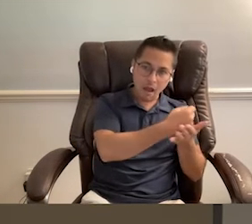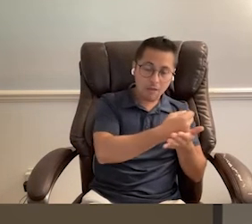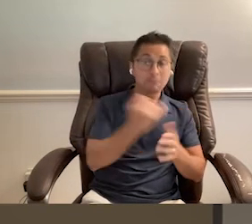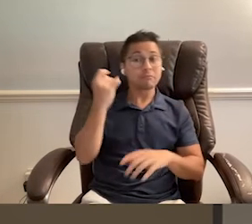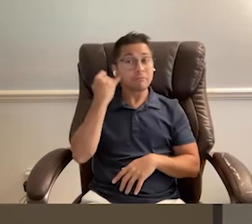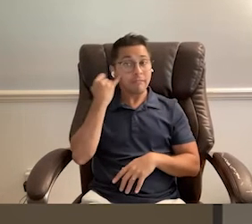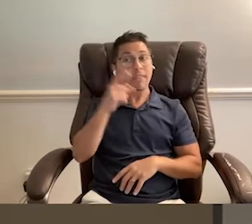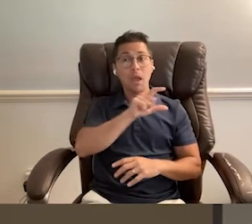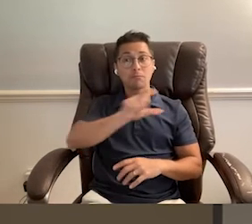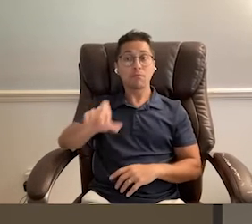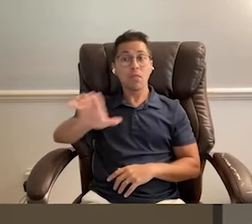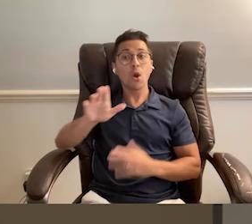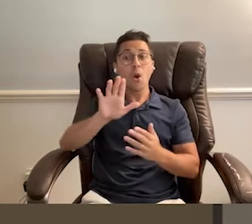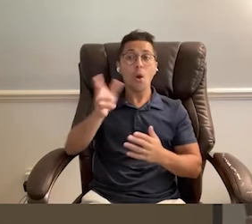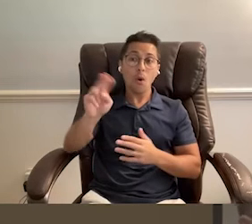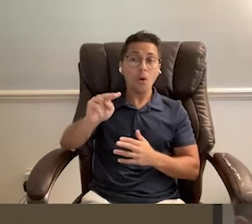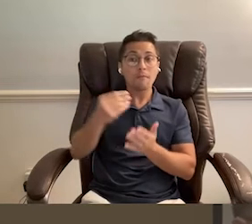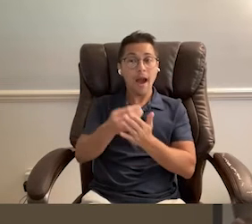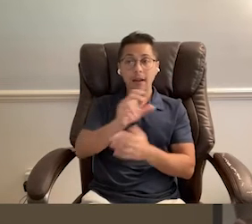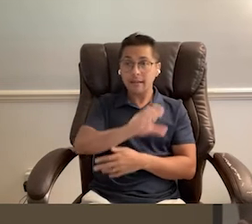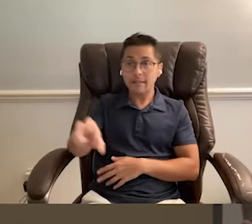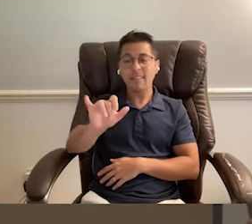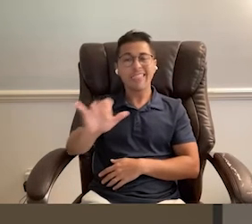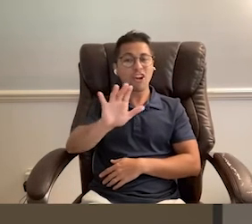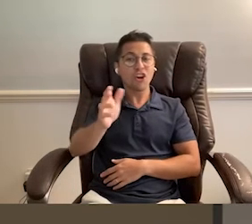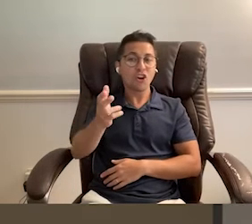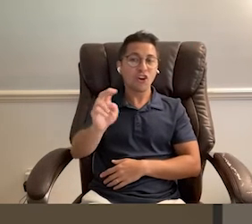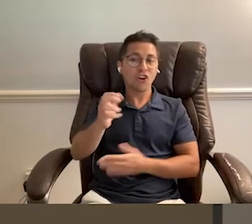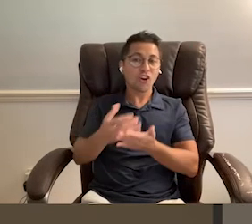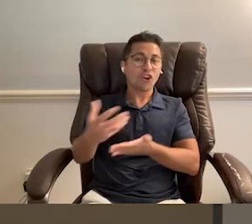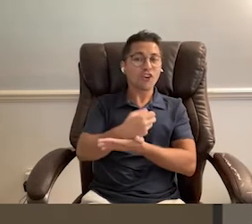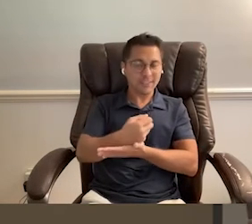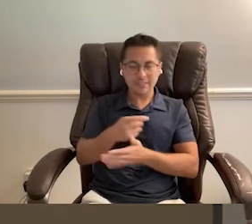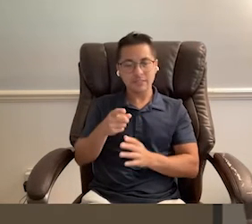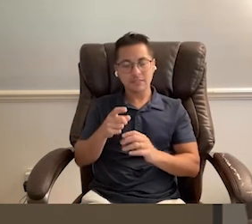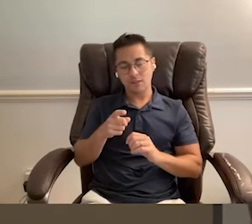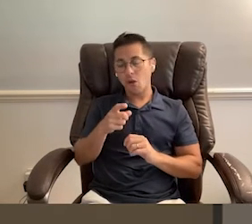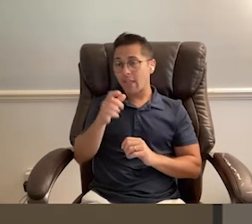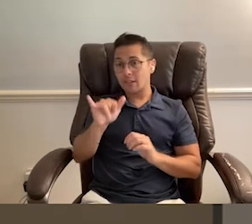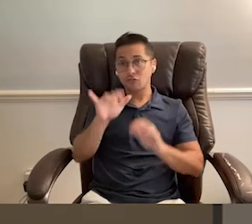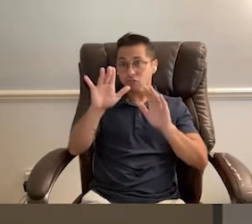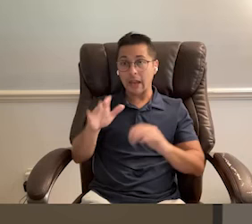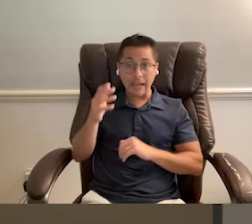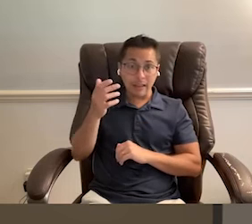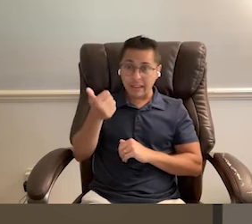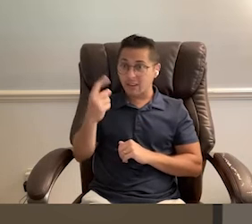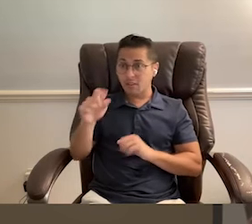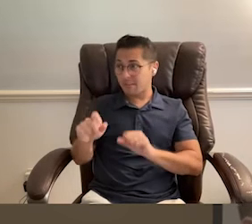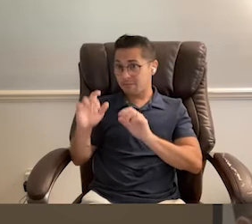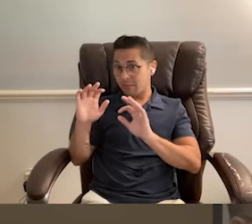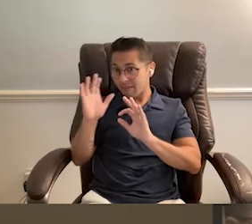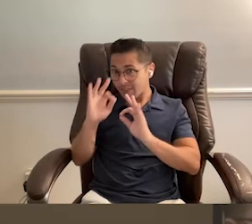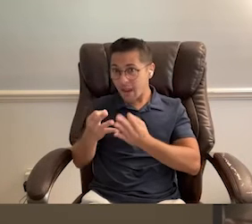like their earnings. So that's a great thing by anybody. It could be a family member, it could be their money, it could